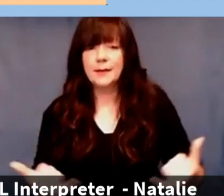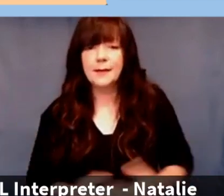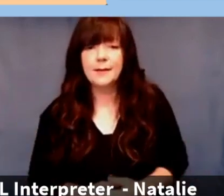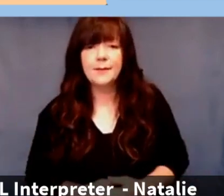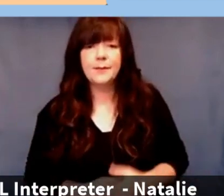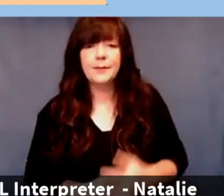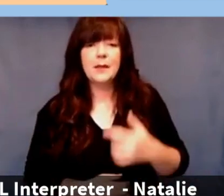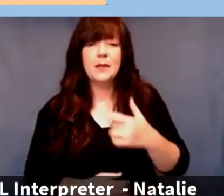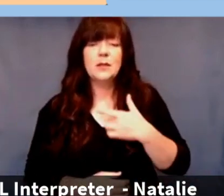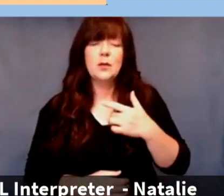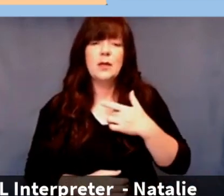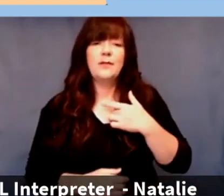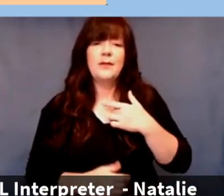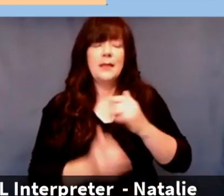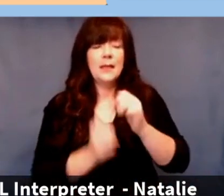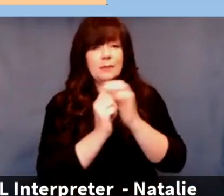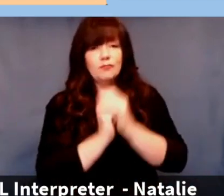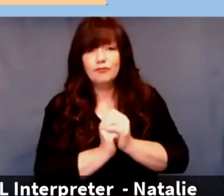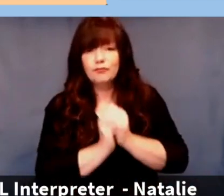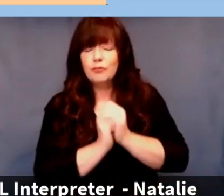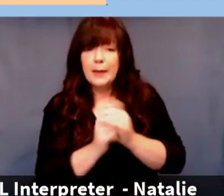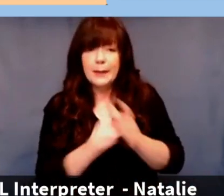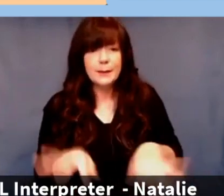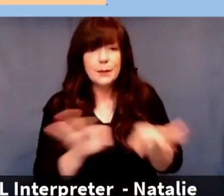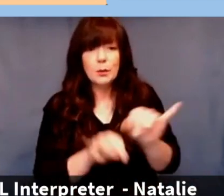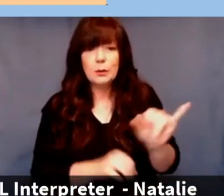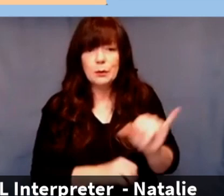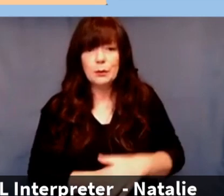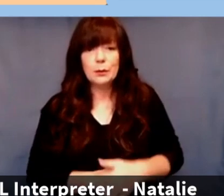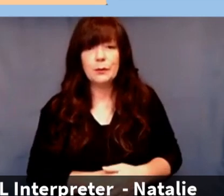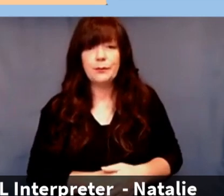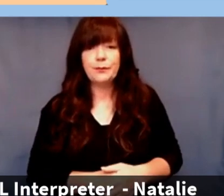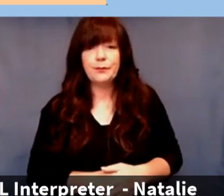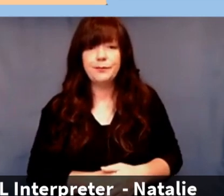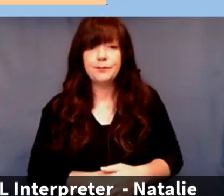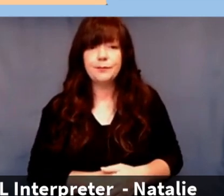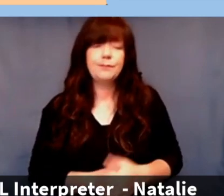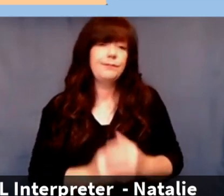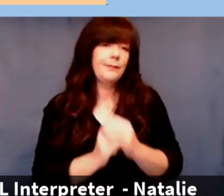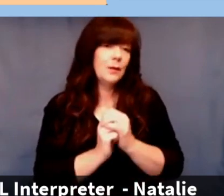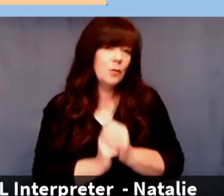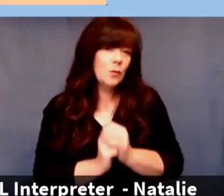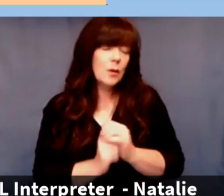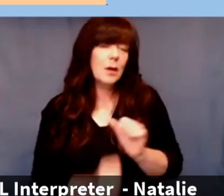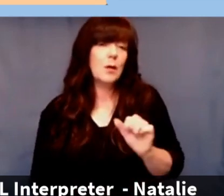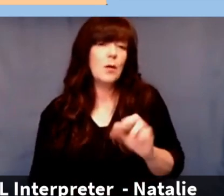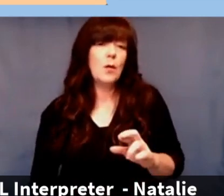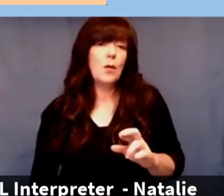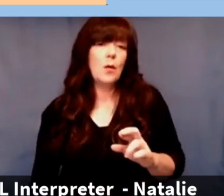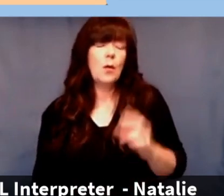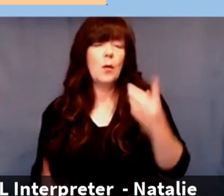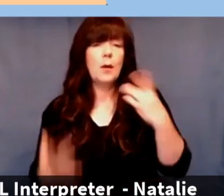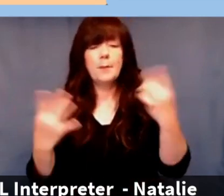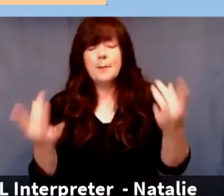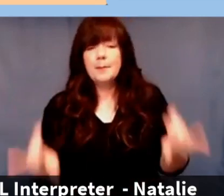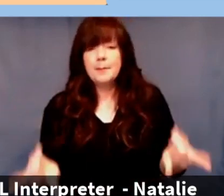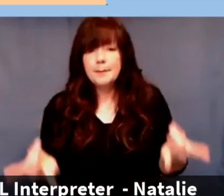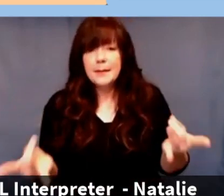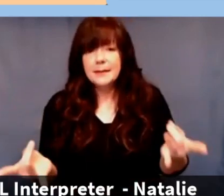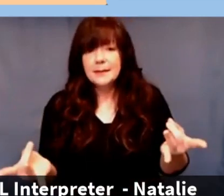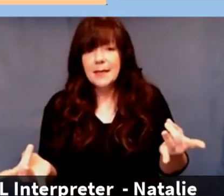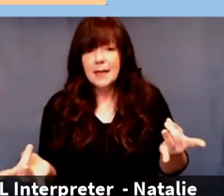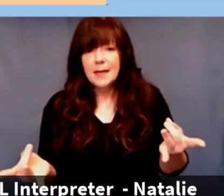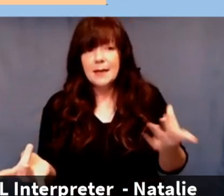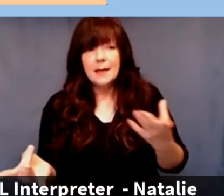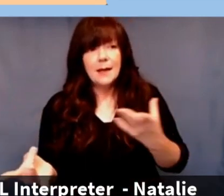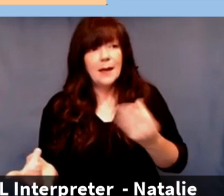like prayer is a big thing too, is like, you know, prayer or meditating and reaching